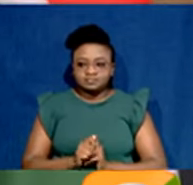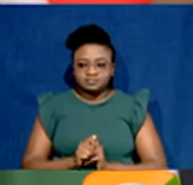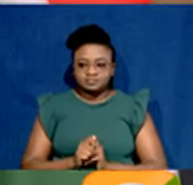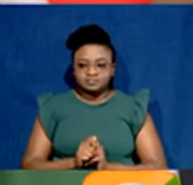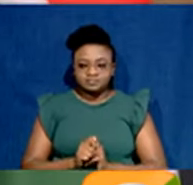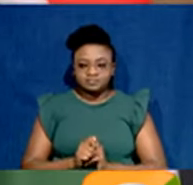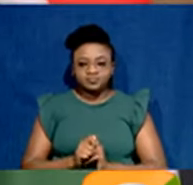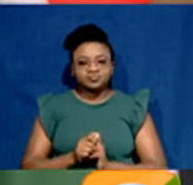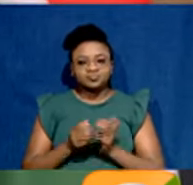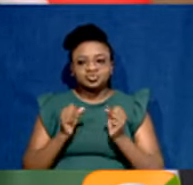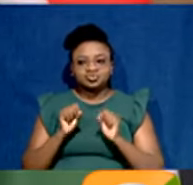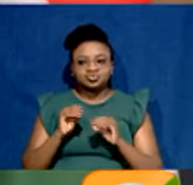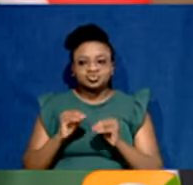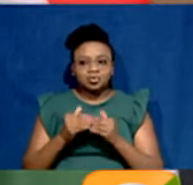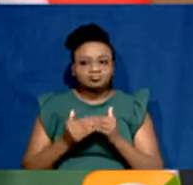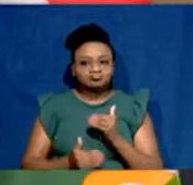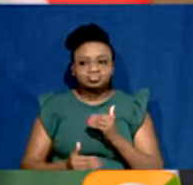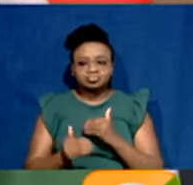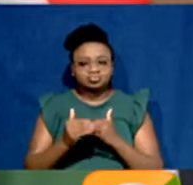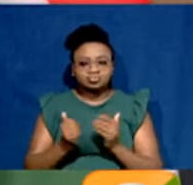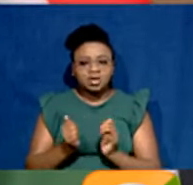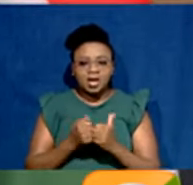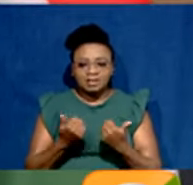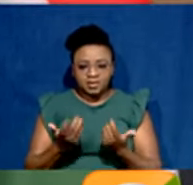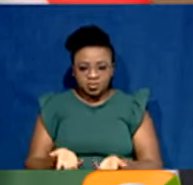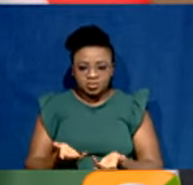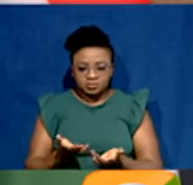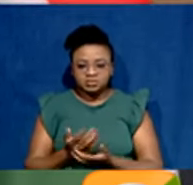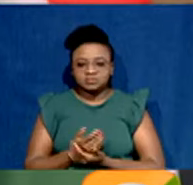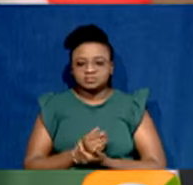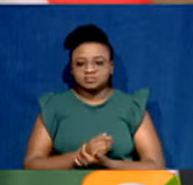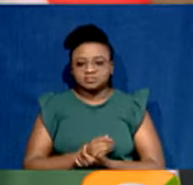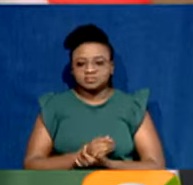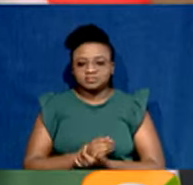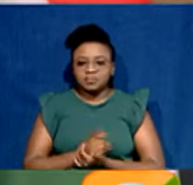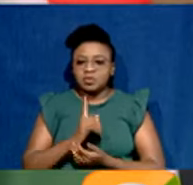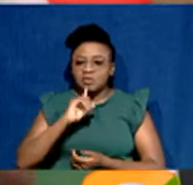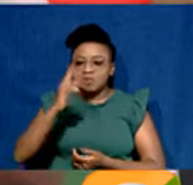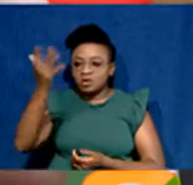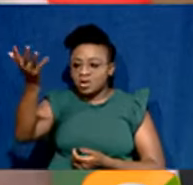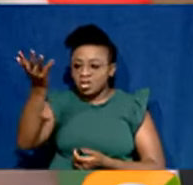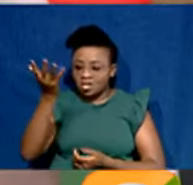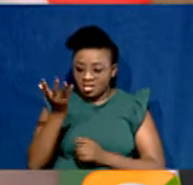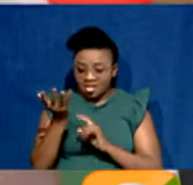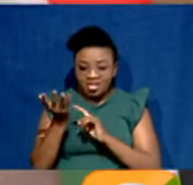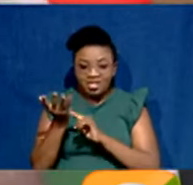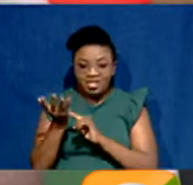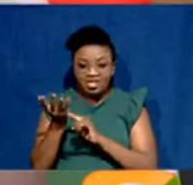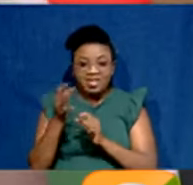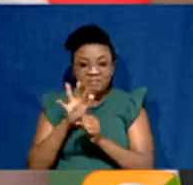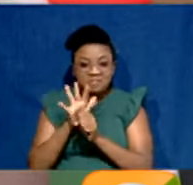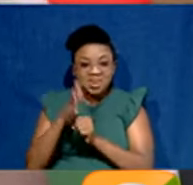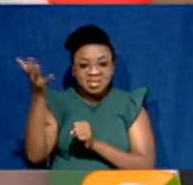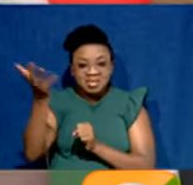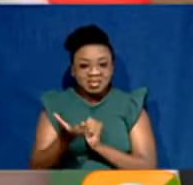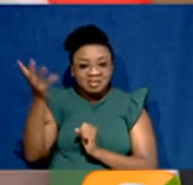that imports to Kenya have gone down